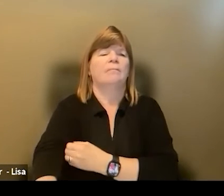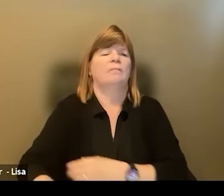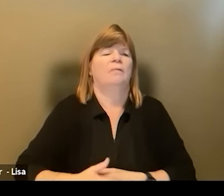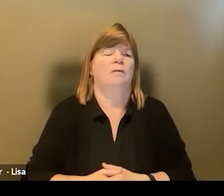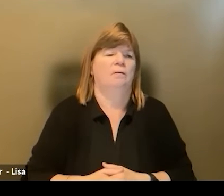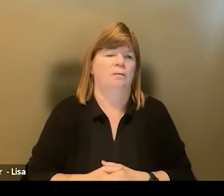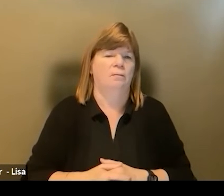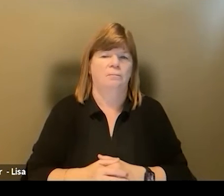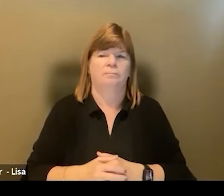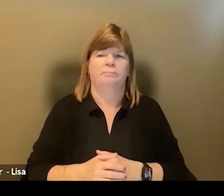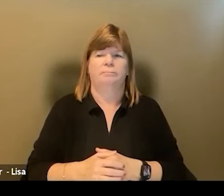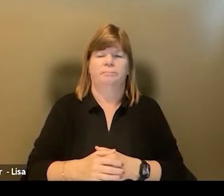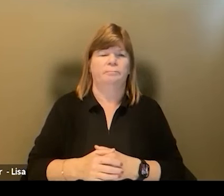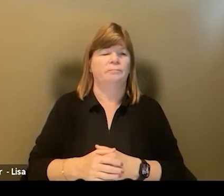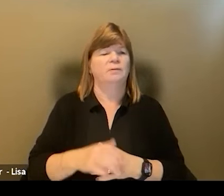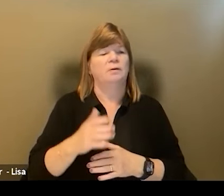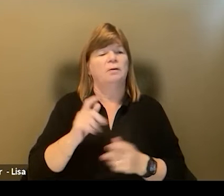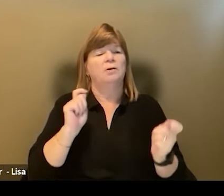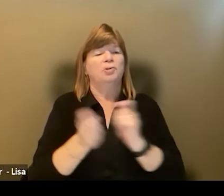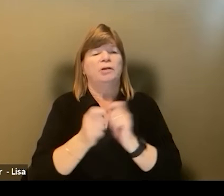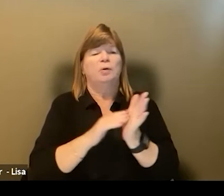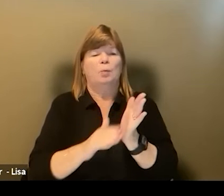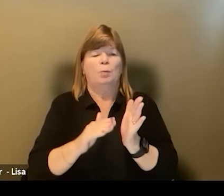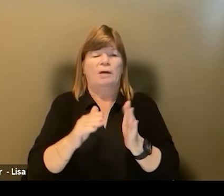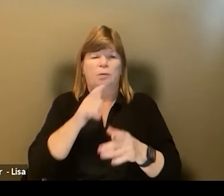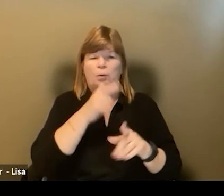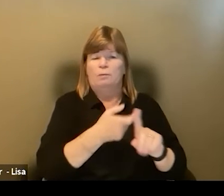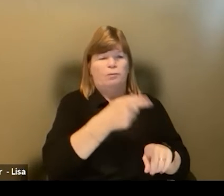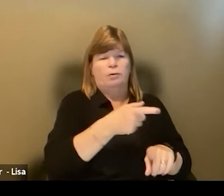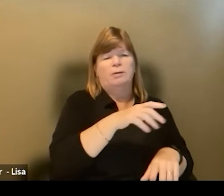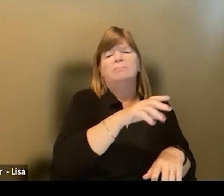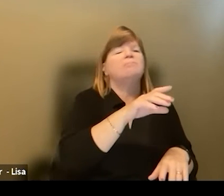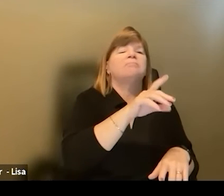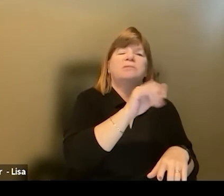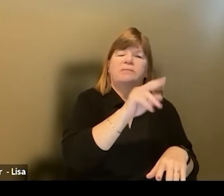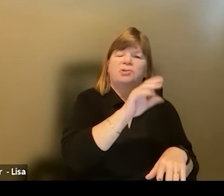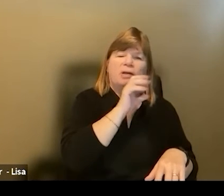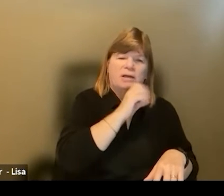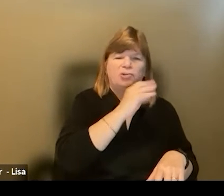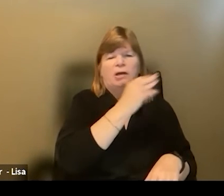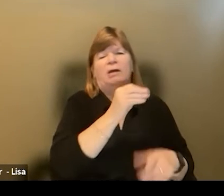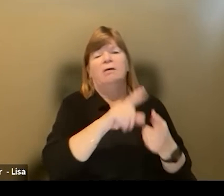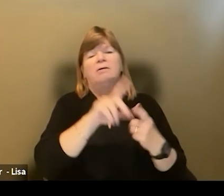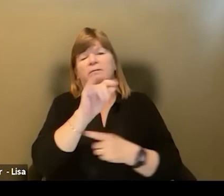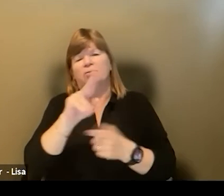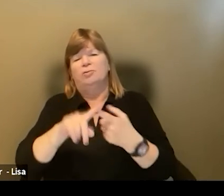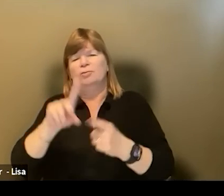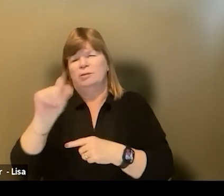waivers. Switching over waiver oversight from the Division of Aging to the Division of Disability and Rehabilitative